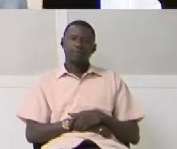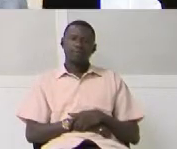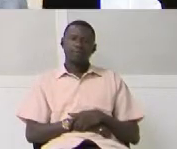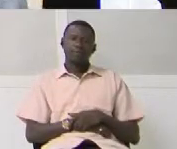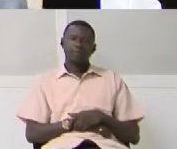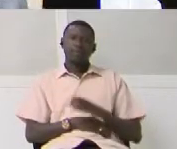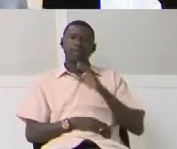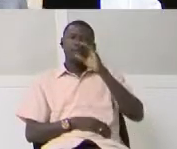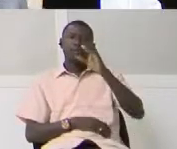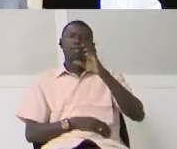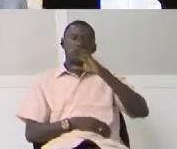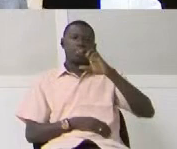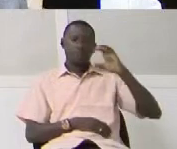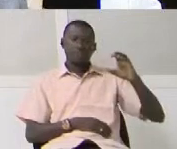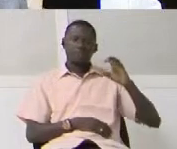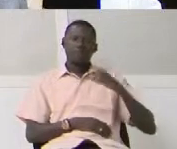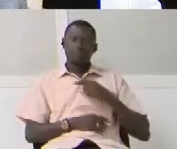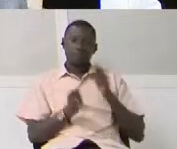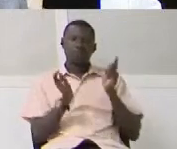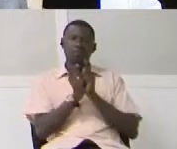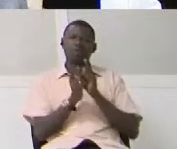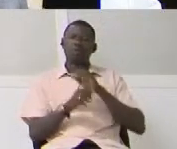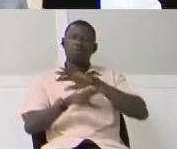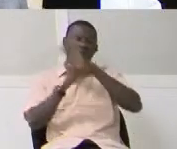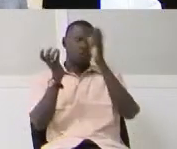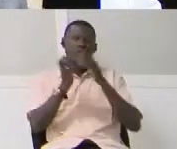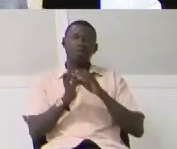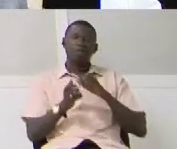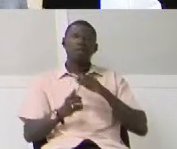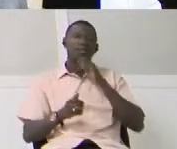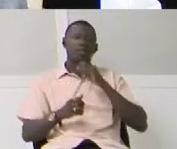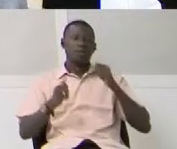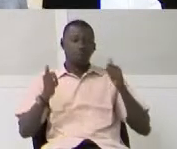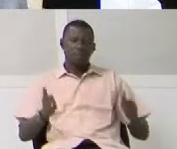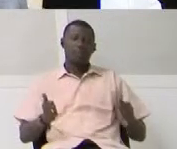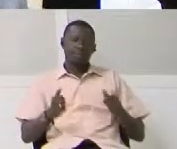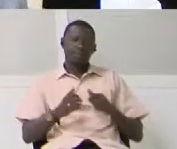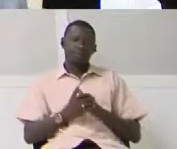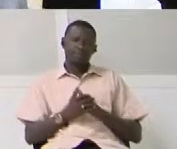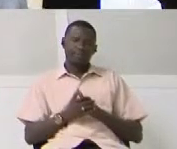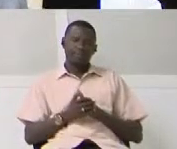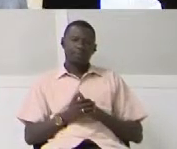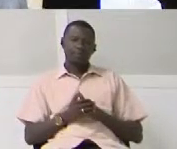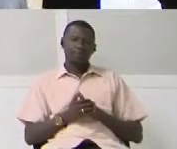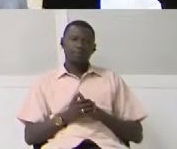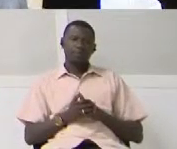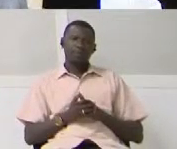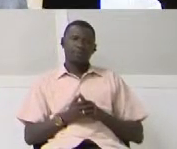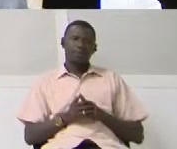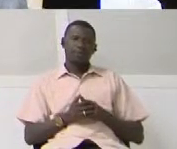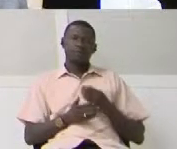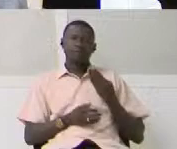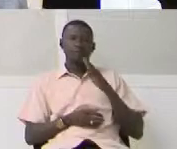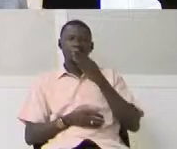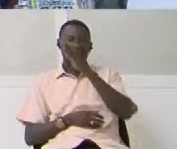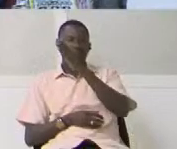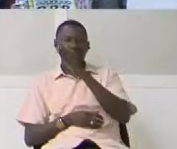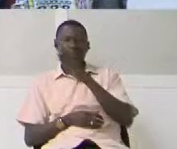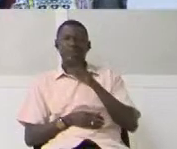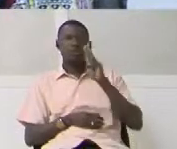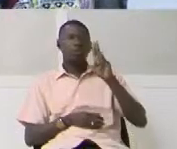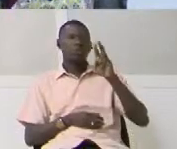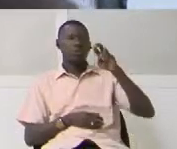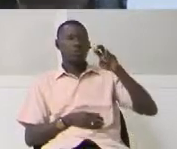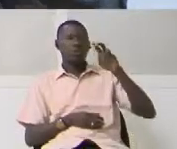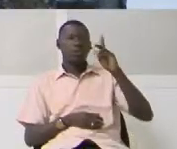CRR, I met all of their chairman. CRR, I met their chairman. Basse, you are the. Basse,